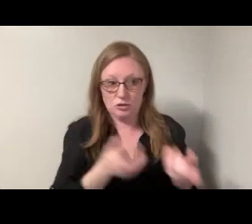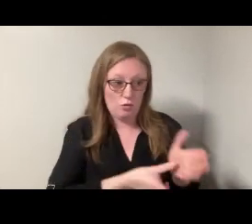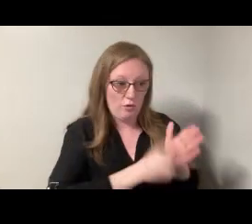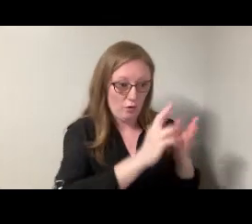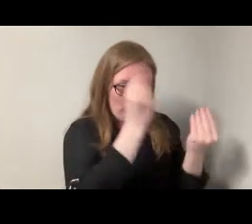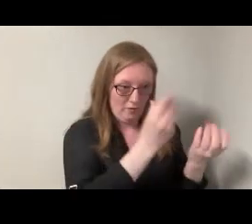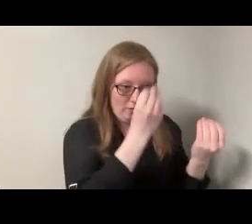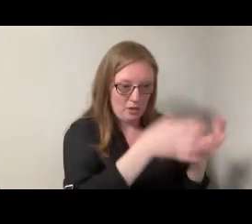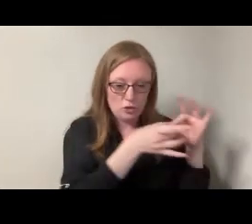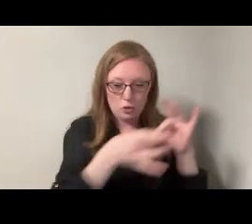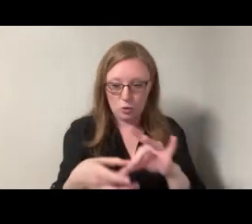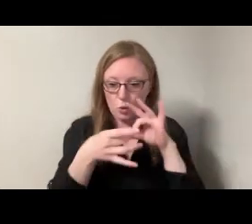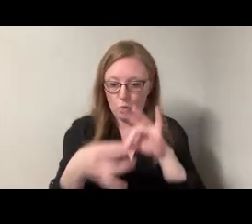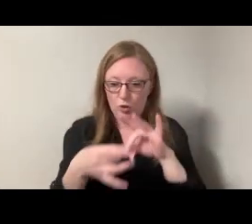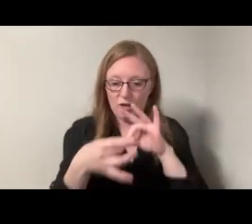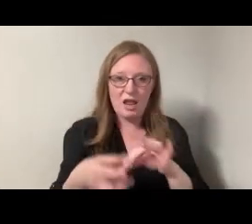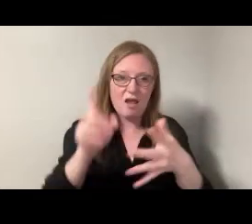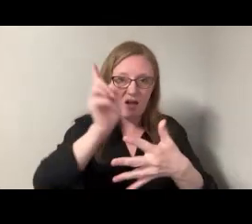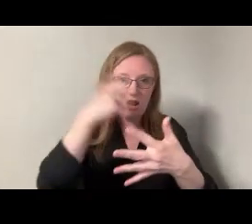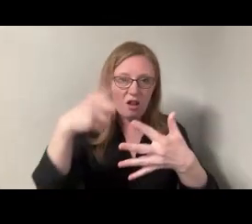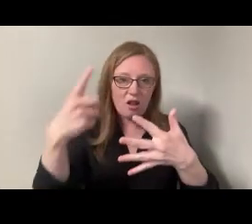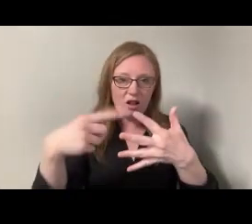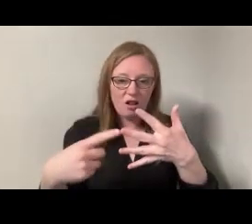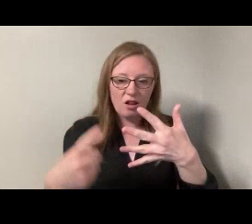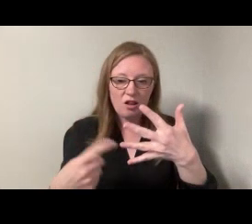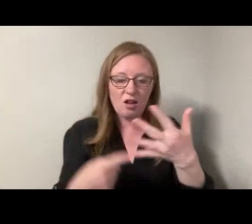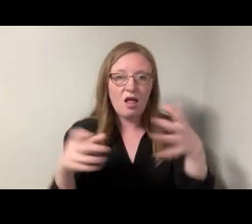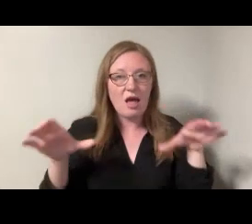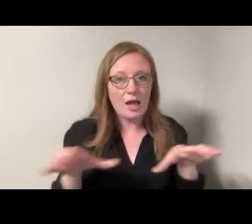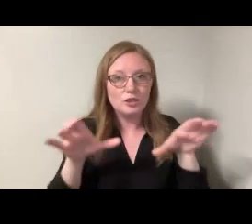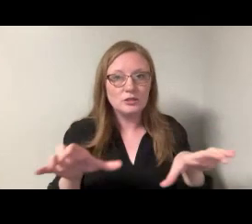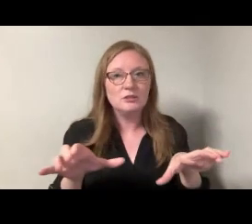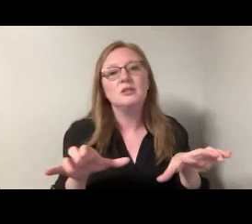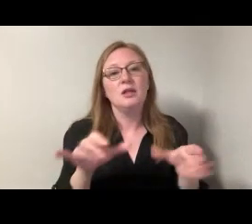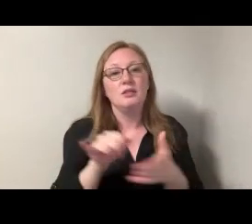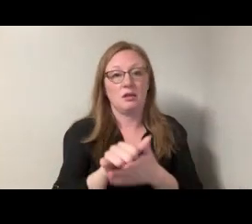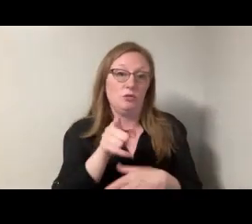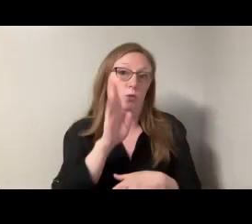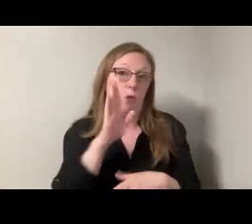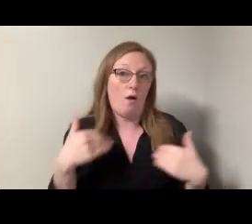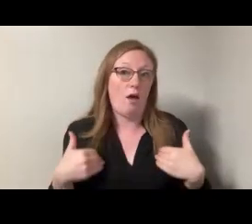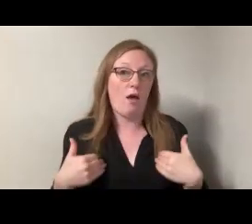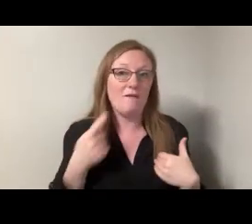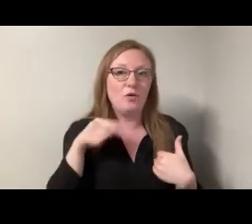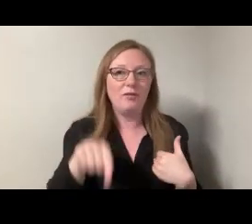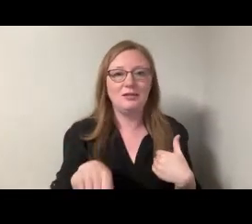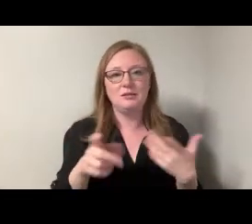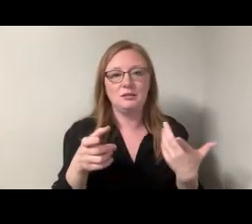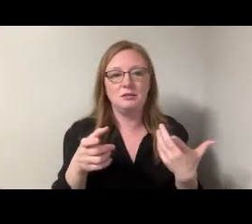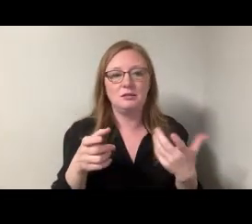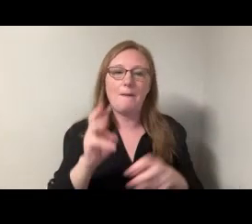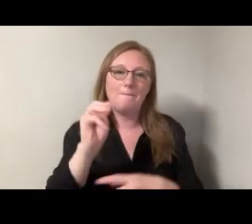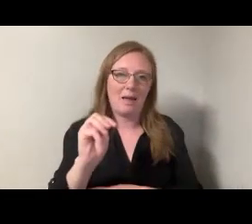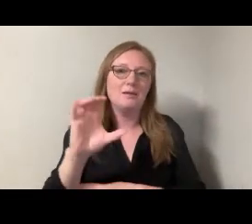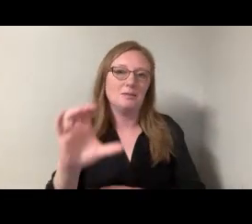coordinate all these different actions that you would make as a state mass care